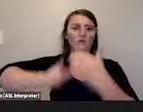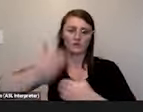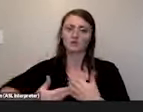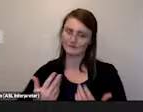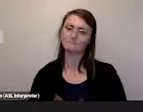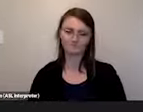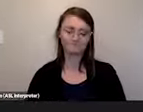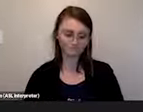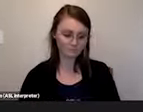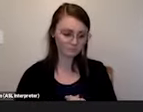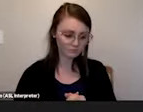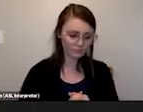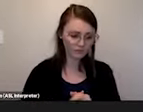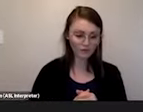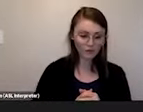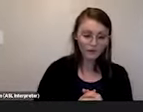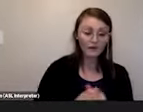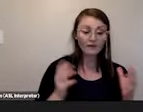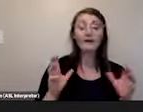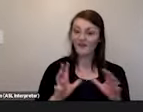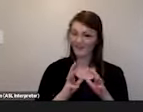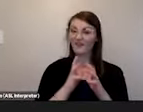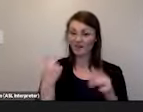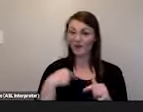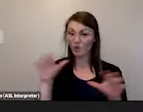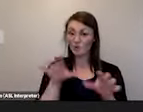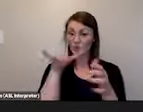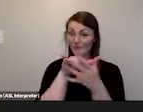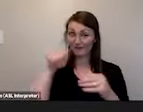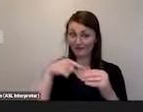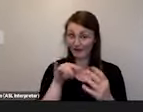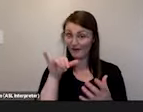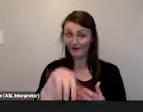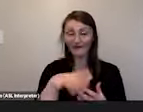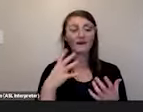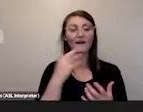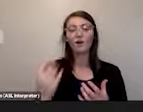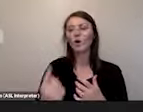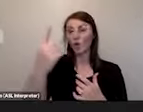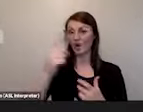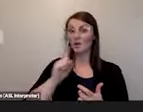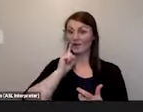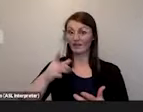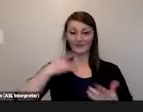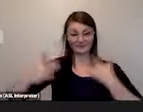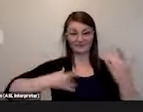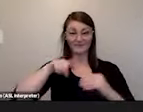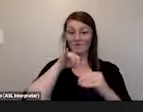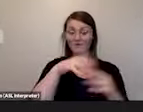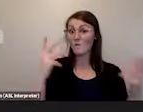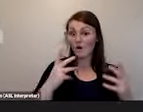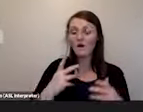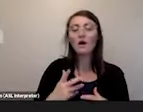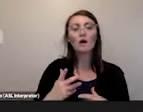yeah, there's a lot that we're doing with that. And what's exciting, one of the exciting things about that is that this is something that people can use in